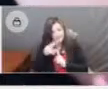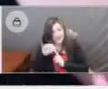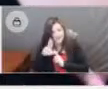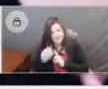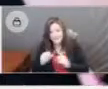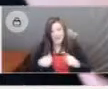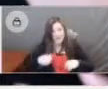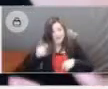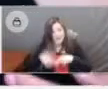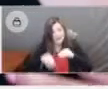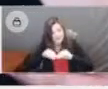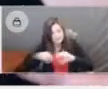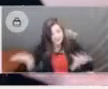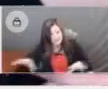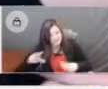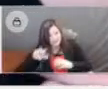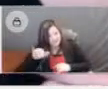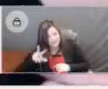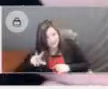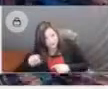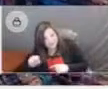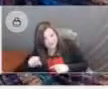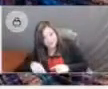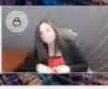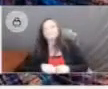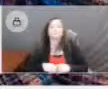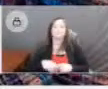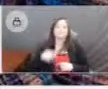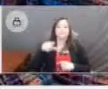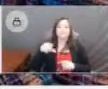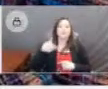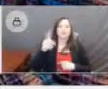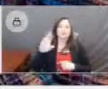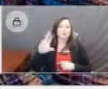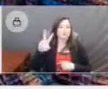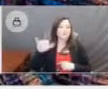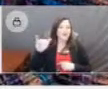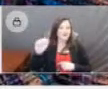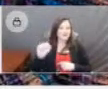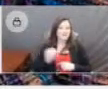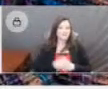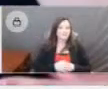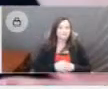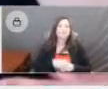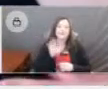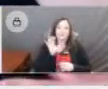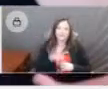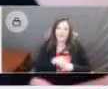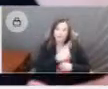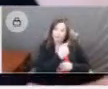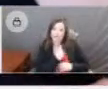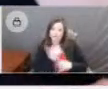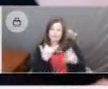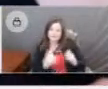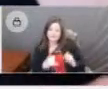transmit the virus. So that is a question that's still being studied. The studies that were done were